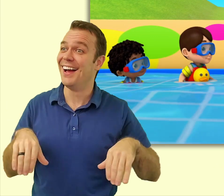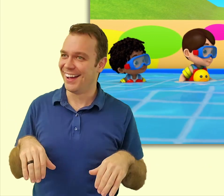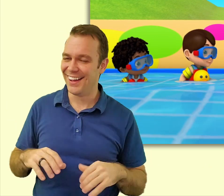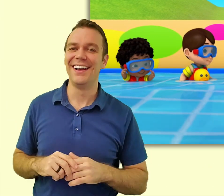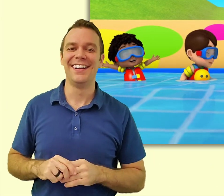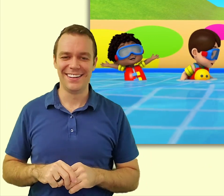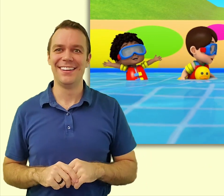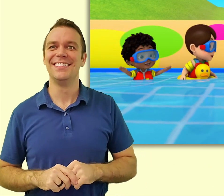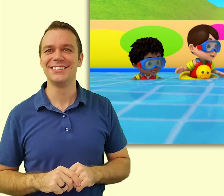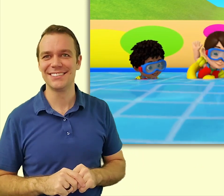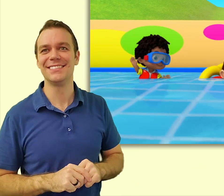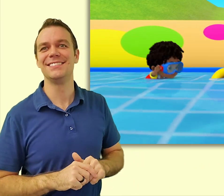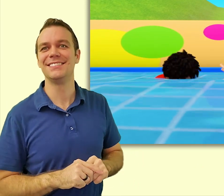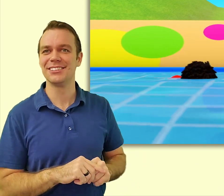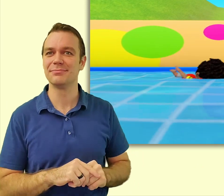time.